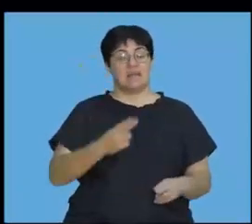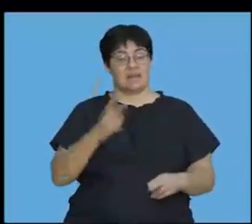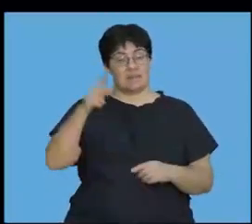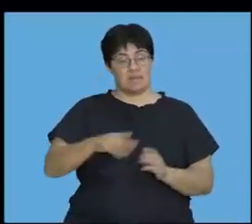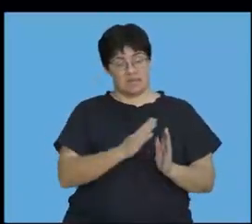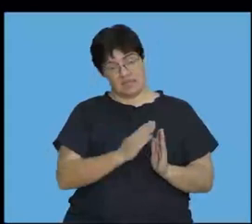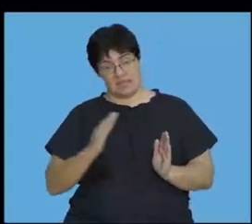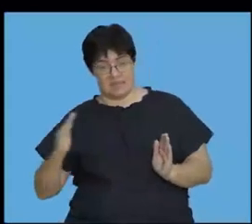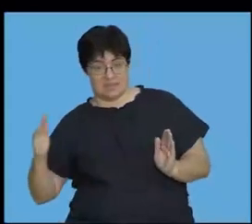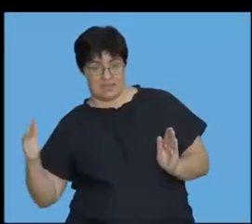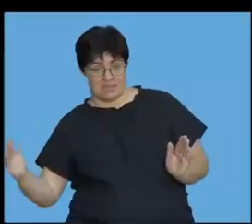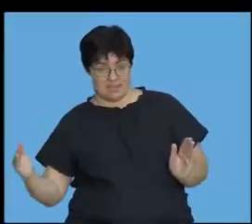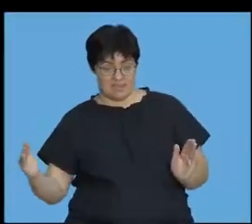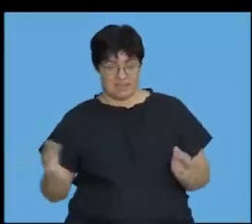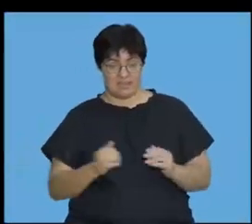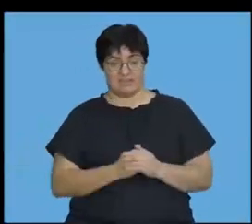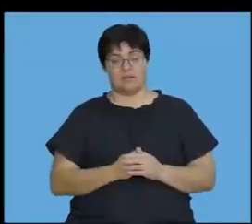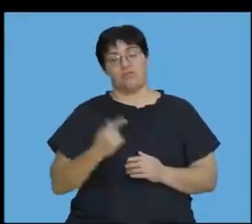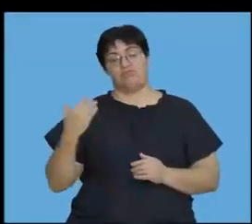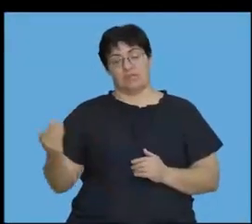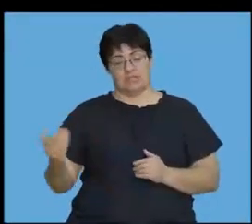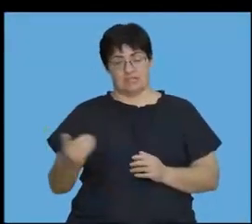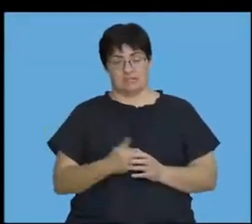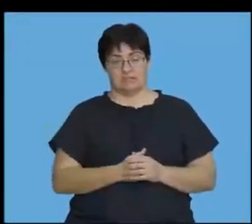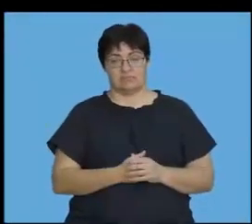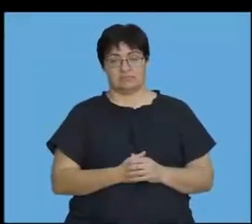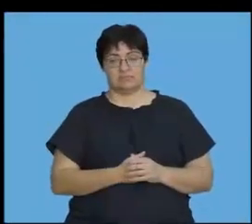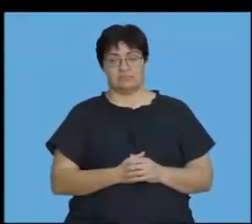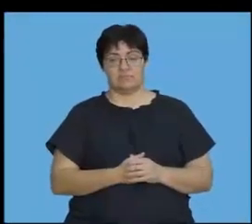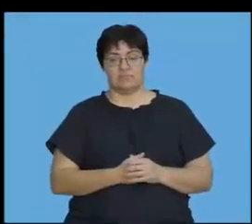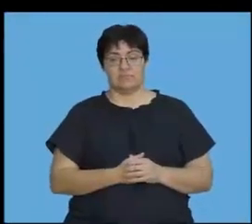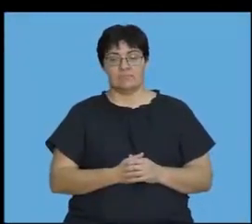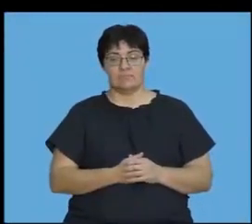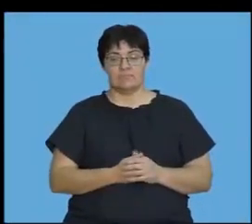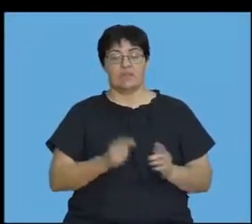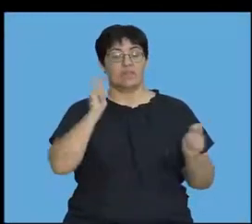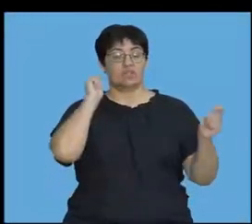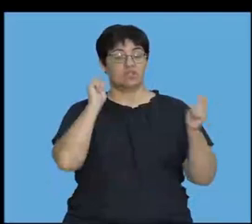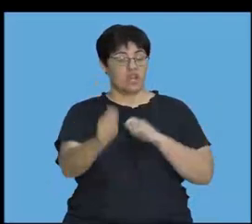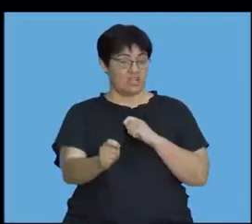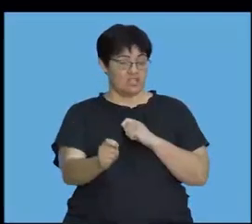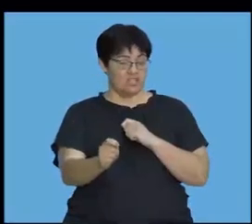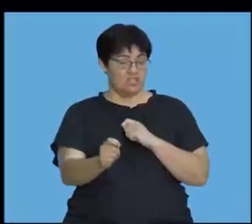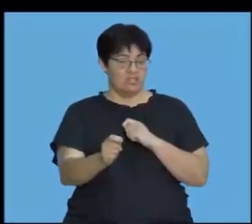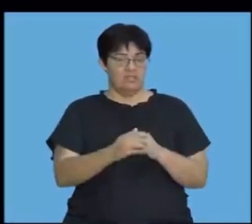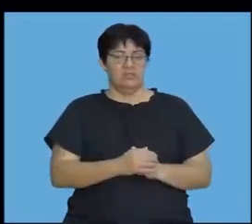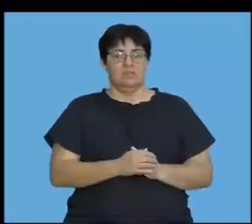Final momentum is going to the right. Now, change in